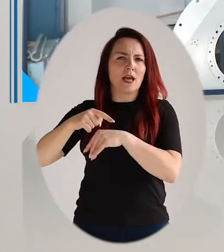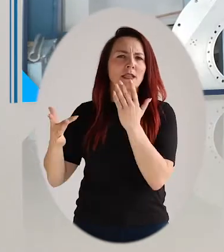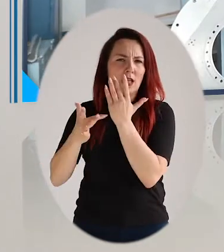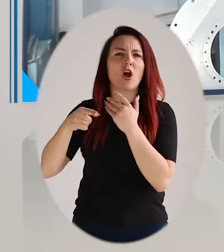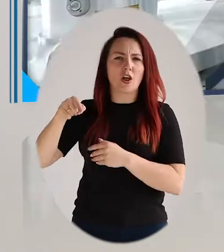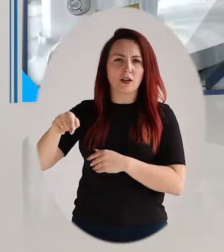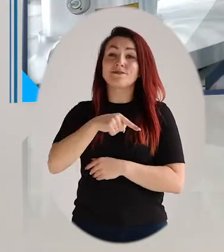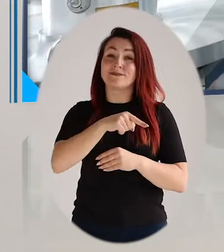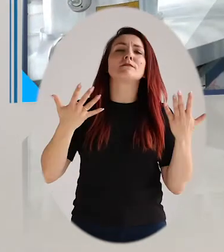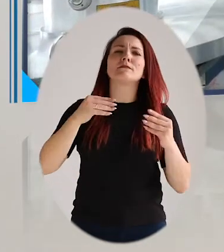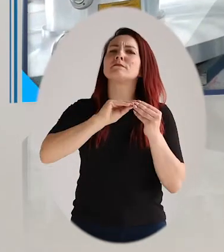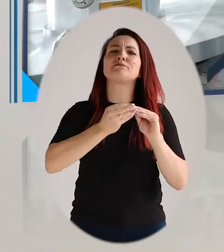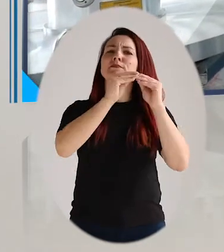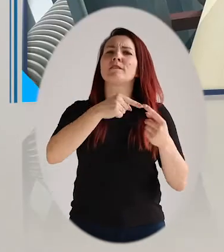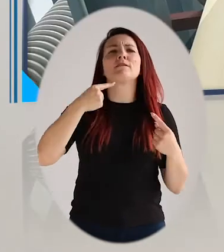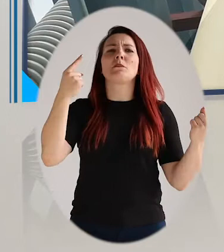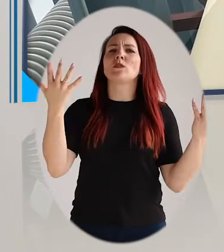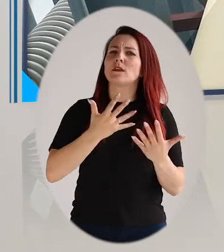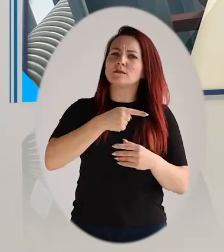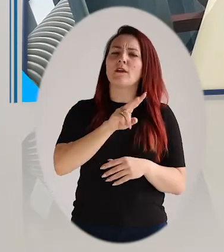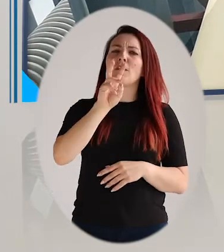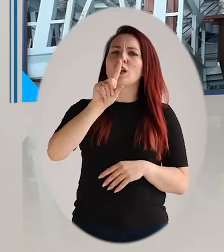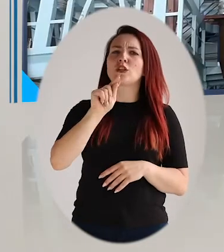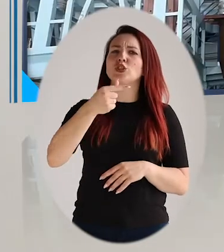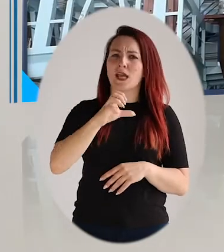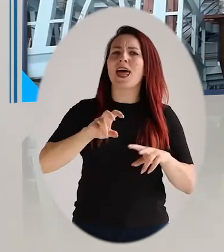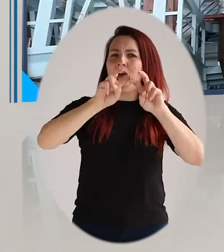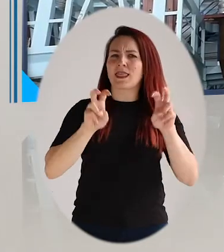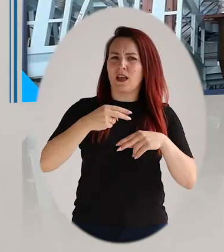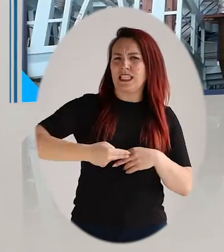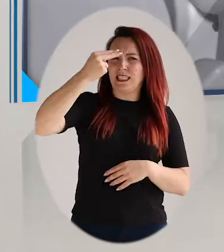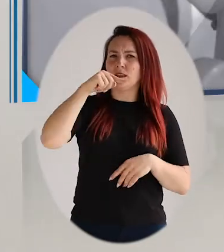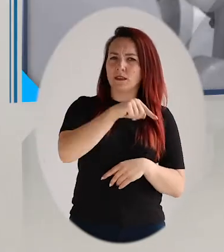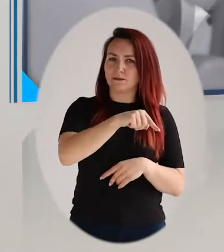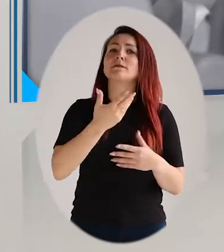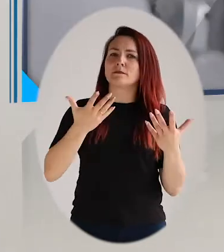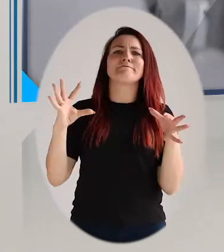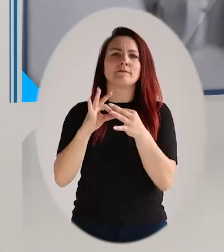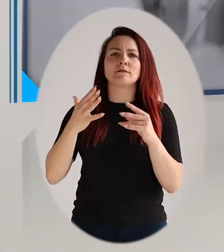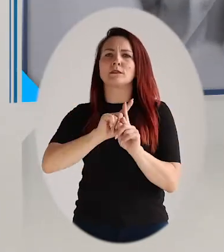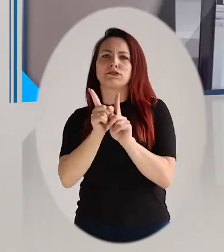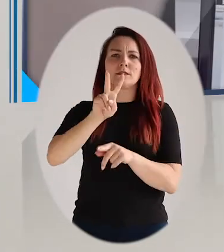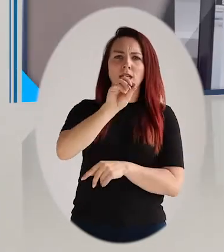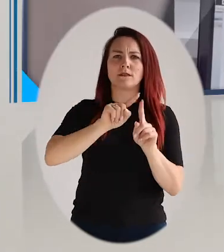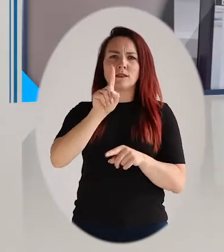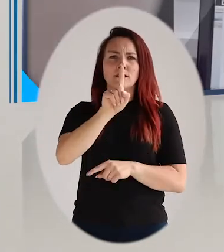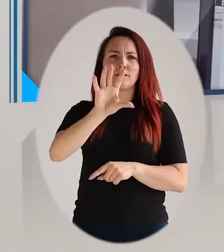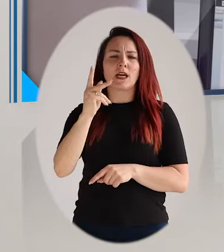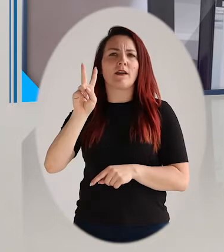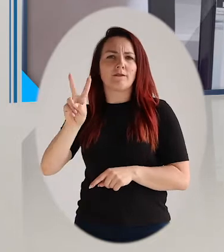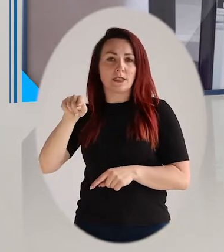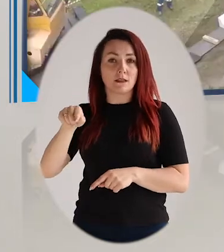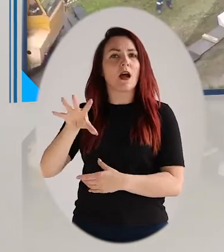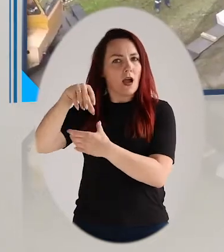manufacturing facility. The enterprise designs high-voltage bushings on alternating and direct current in 200 to